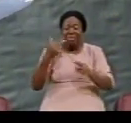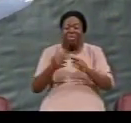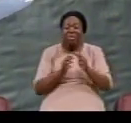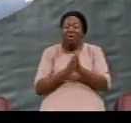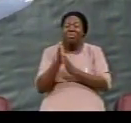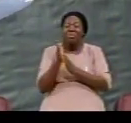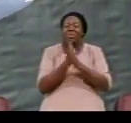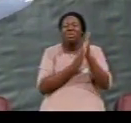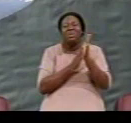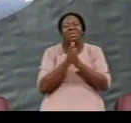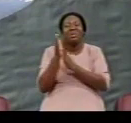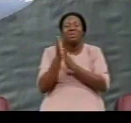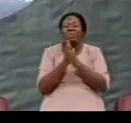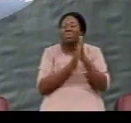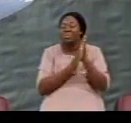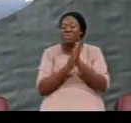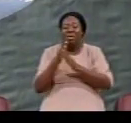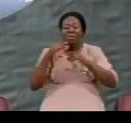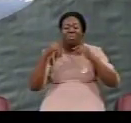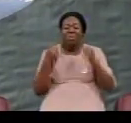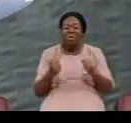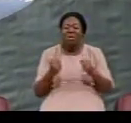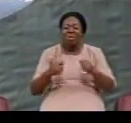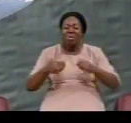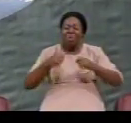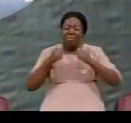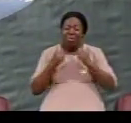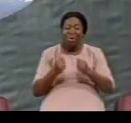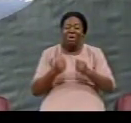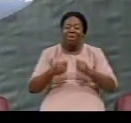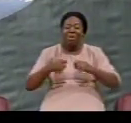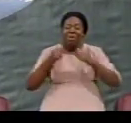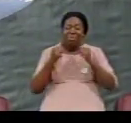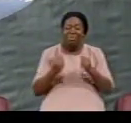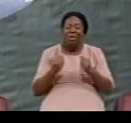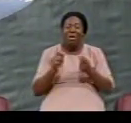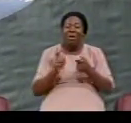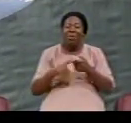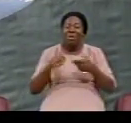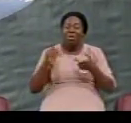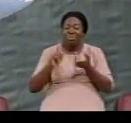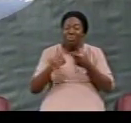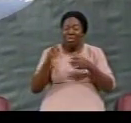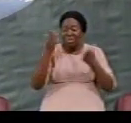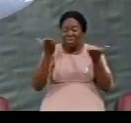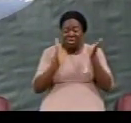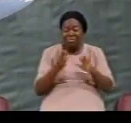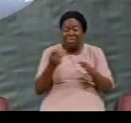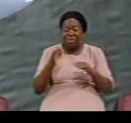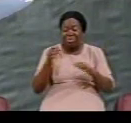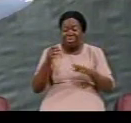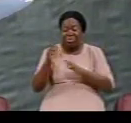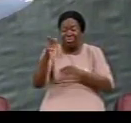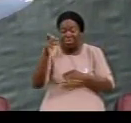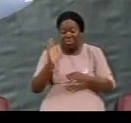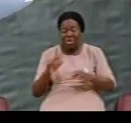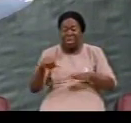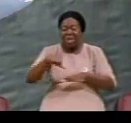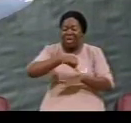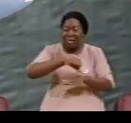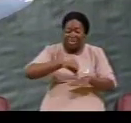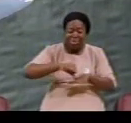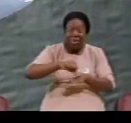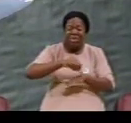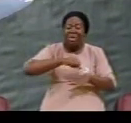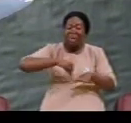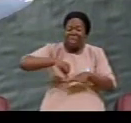let us pray. Power. Power. Power to the servant of God. Anointing, anointing,